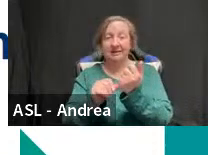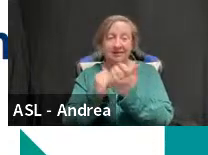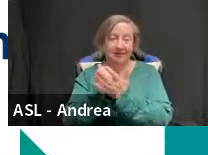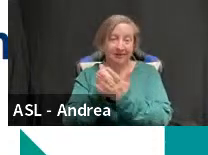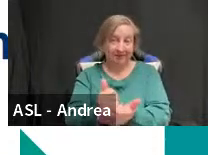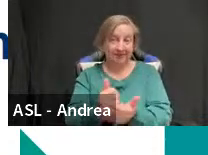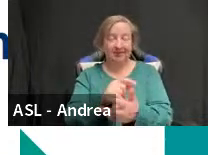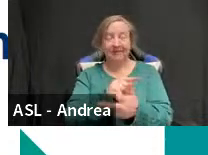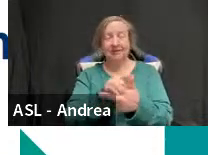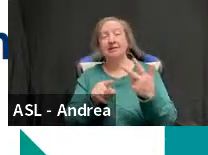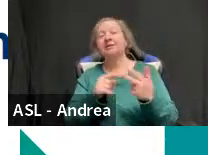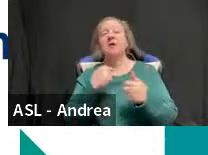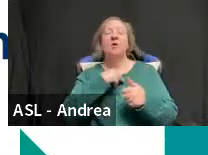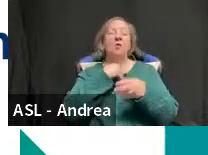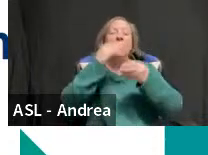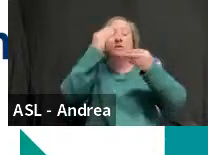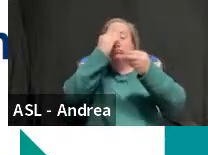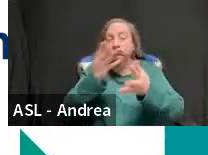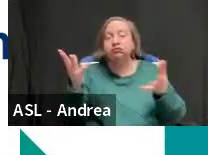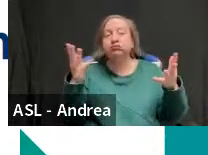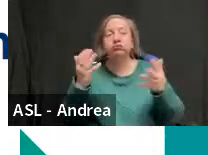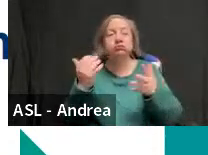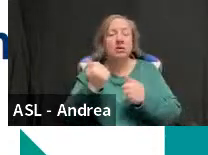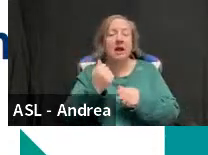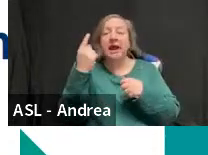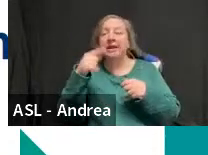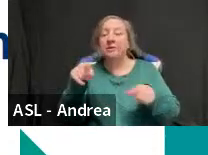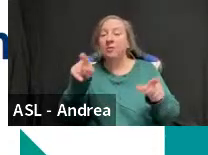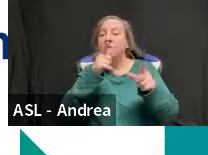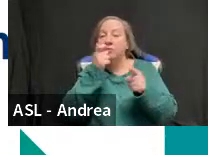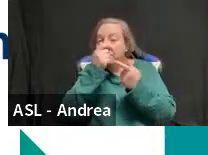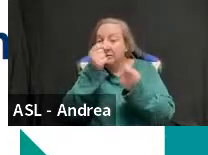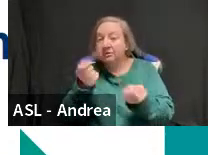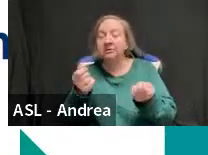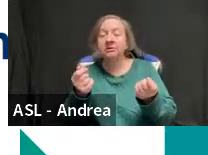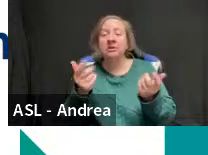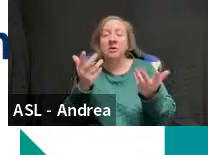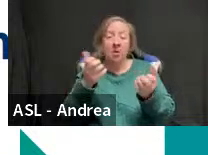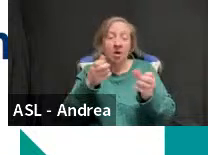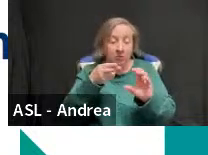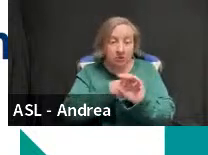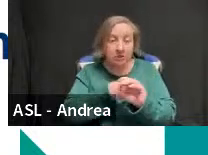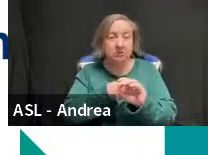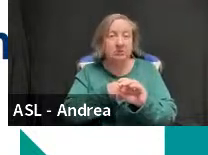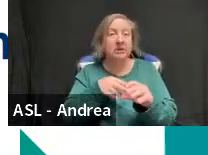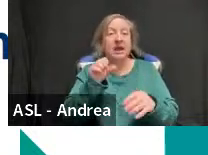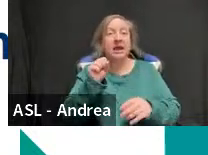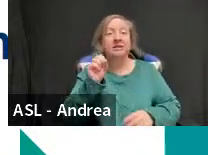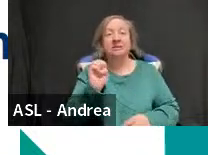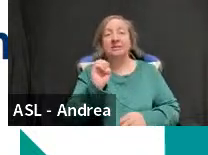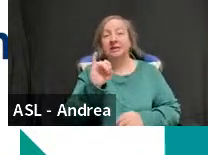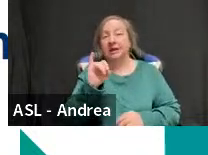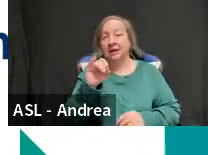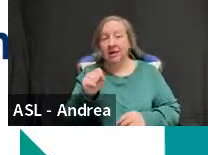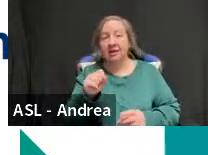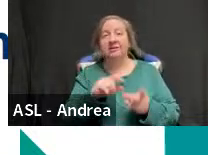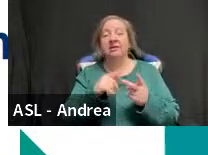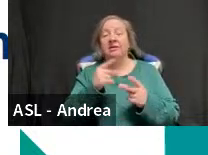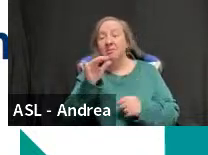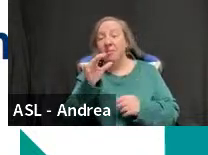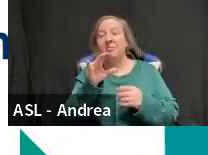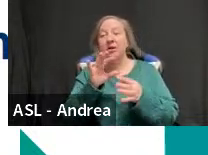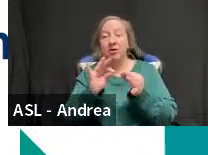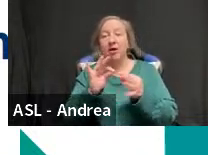are informing everyone who might have an interest in participating in the SEIS and public comment